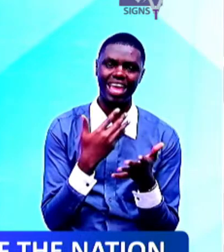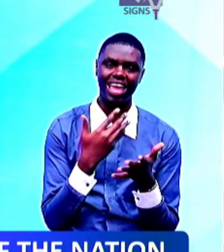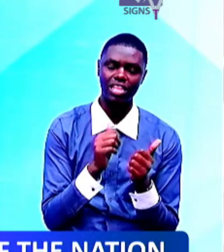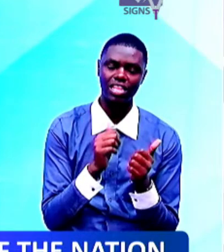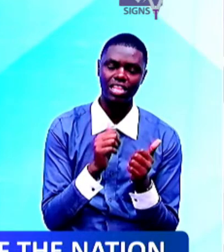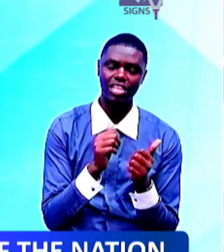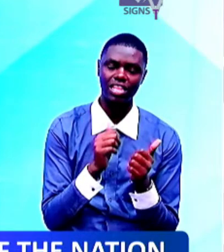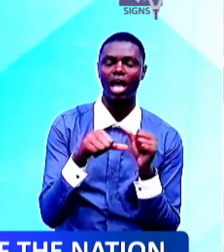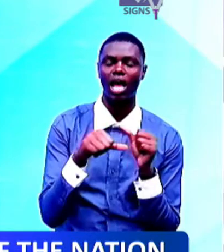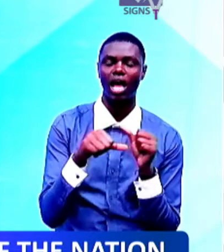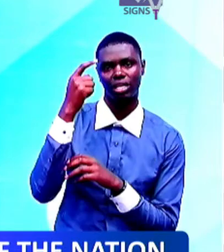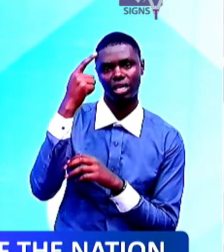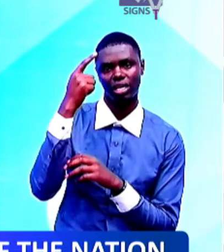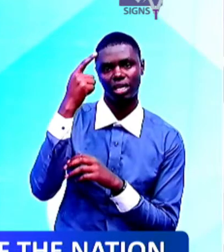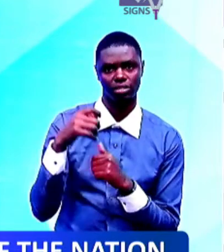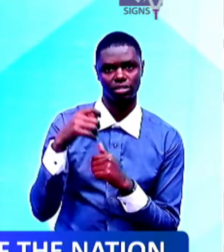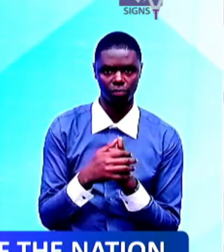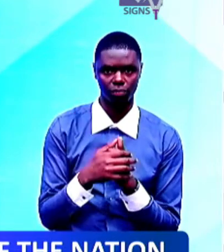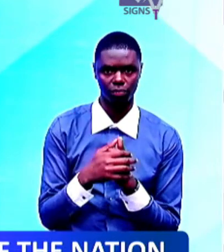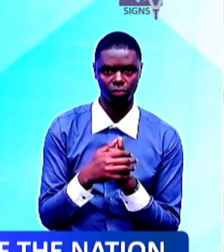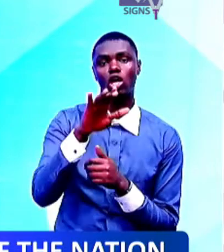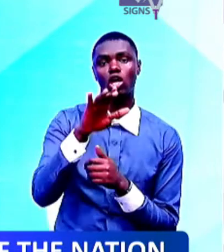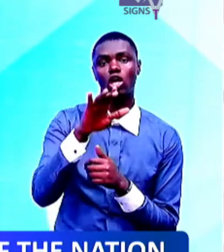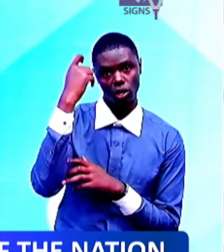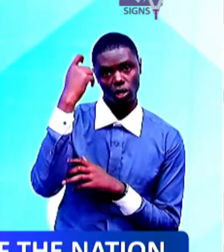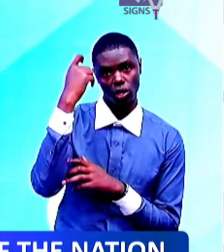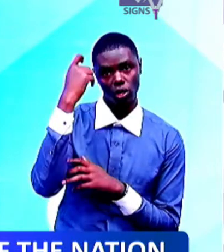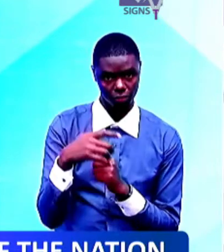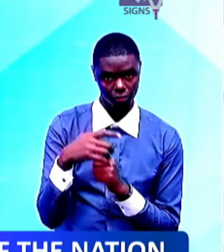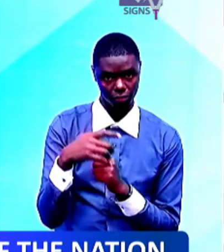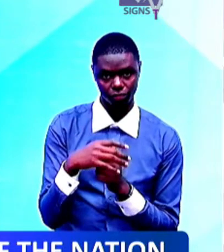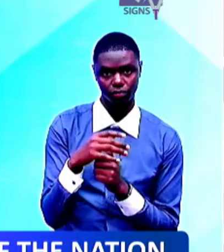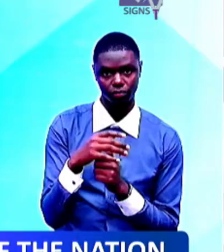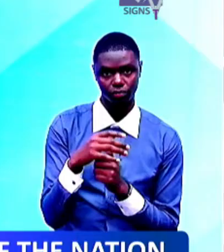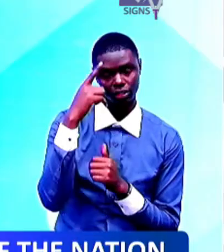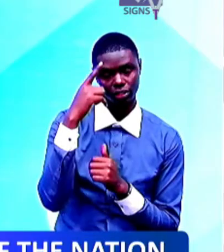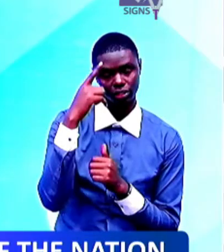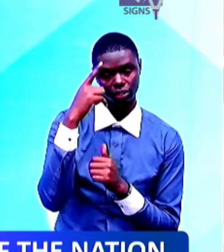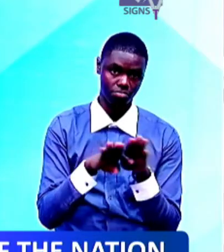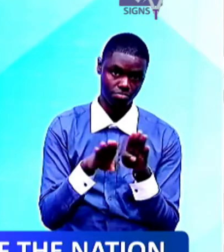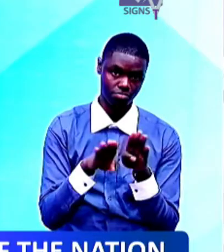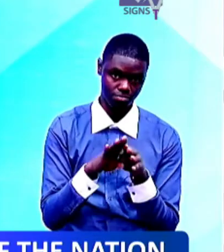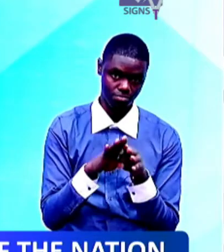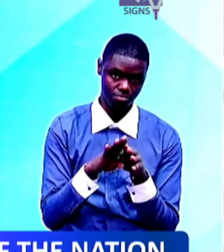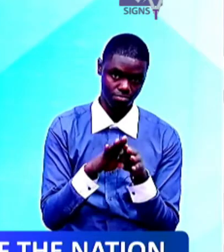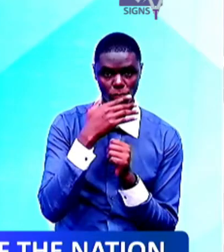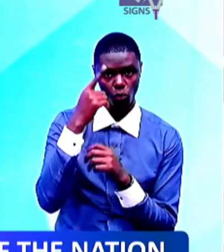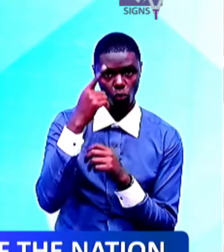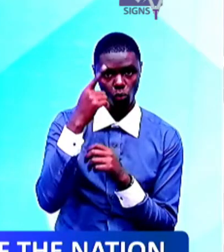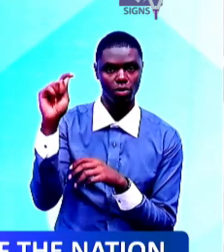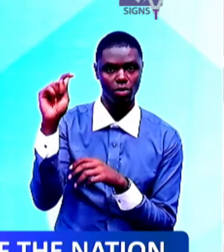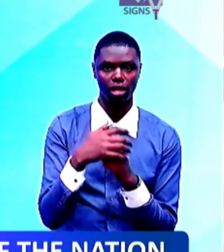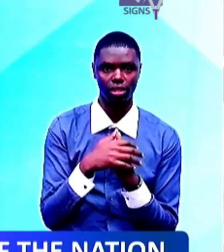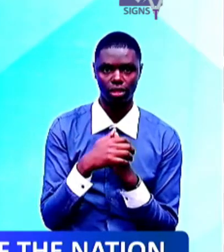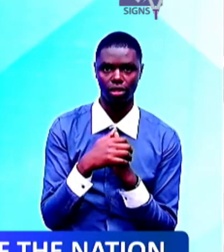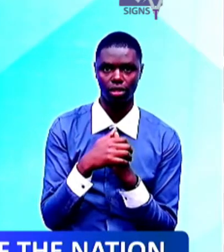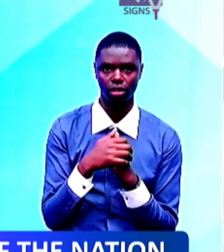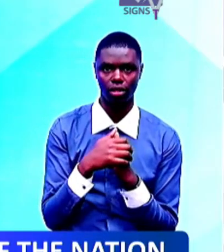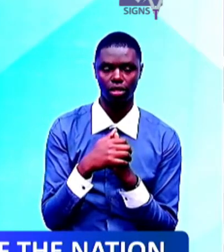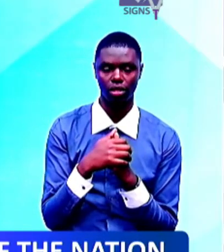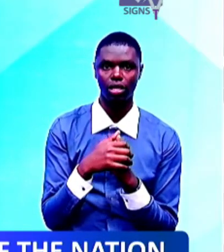They realize, I'll give you an example. Your dream for Kenya, Oyola, as we're winding up, Your dream for Kenya What's is your hard dream? work.